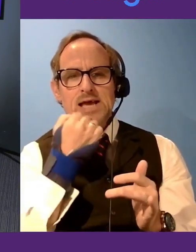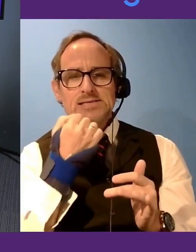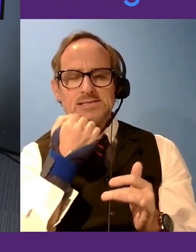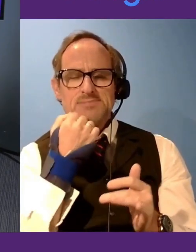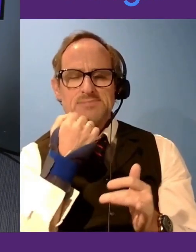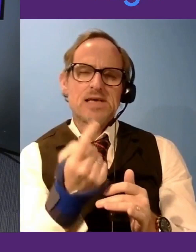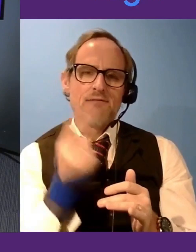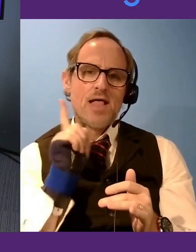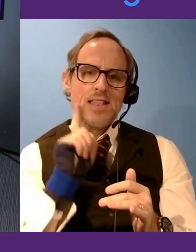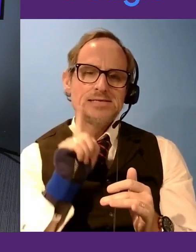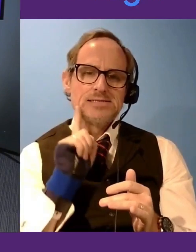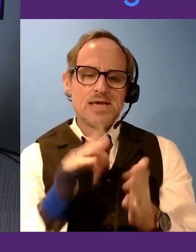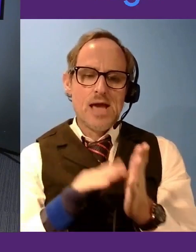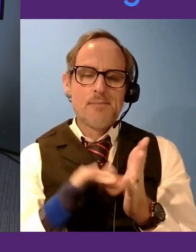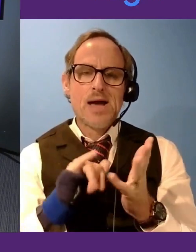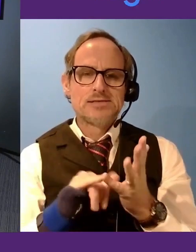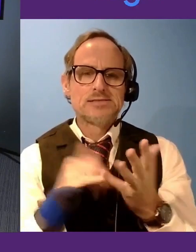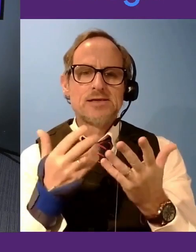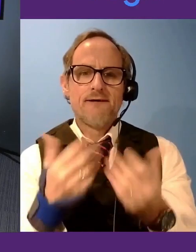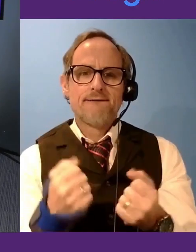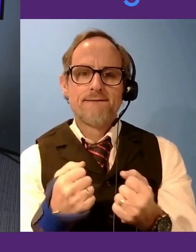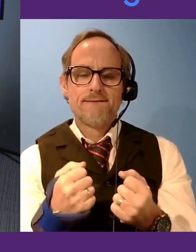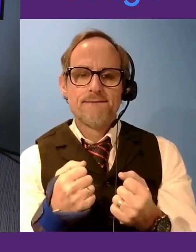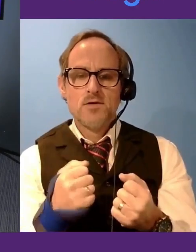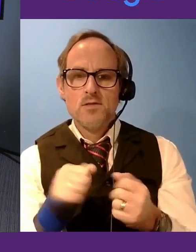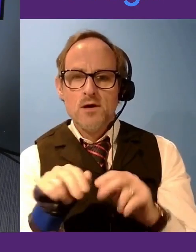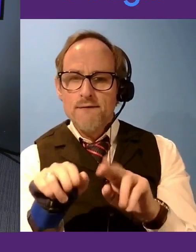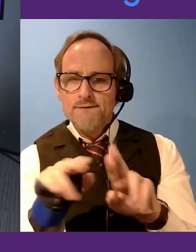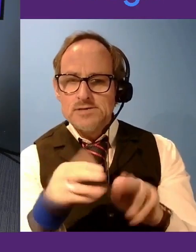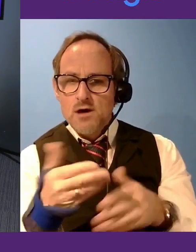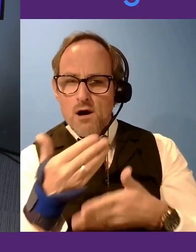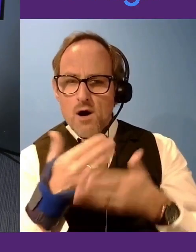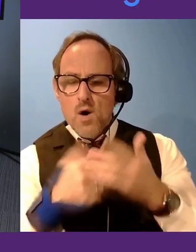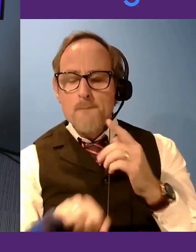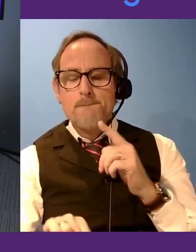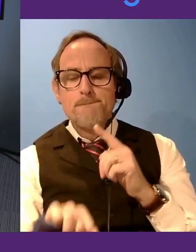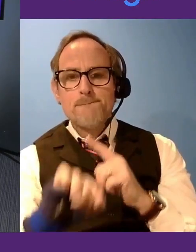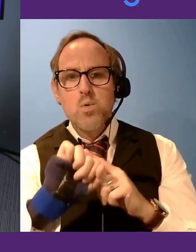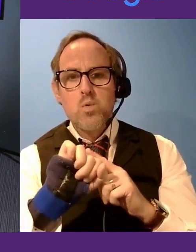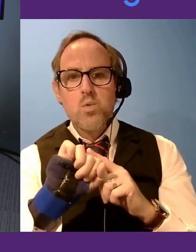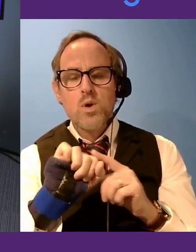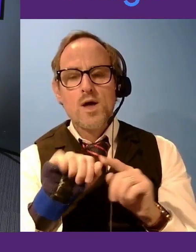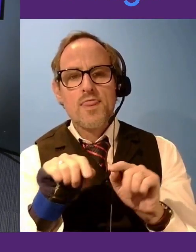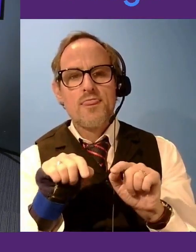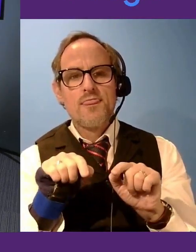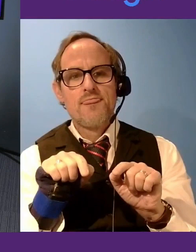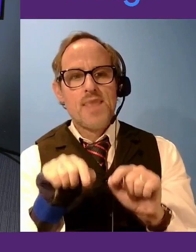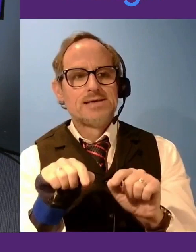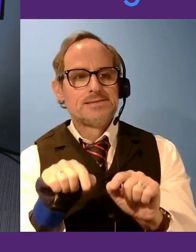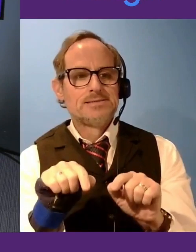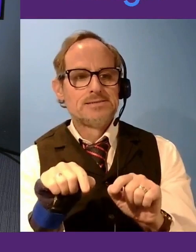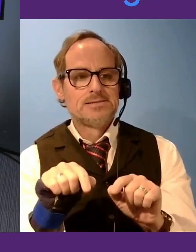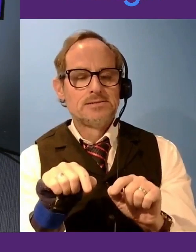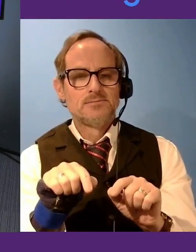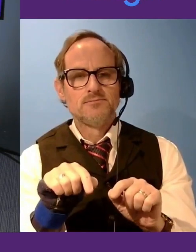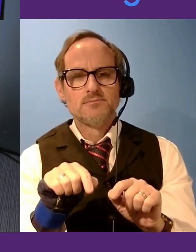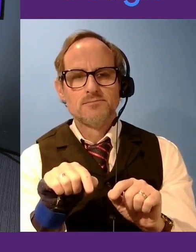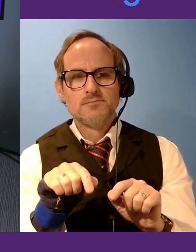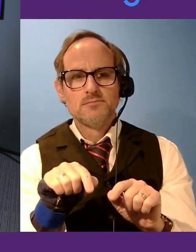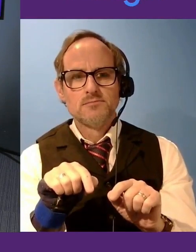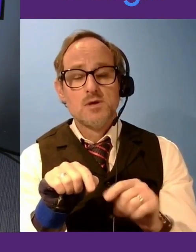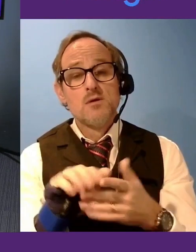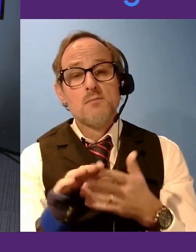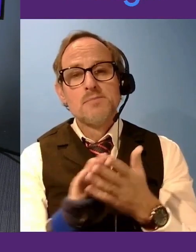including the message just comes across so much more powerfully. And once again, it's that ADDI syndrome of someone who with